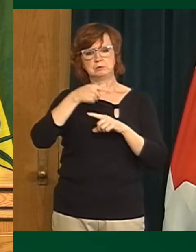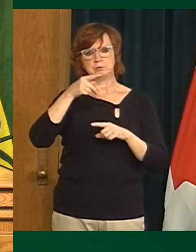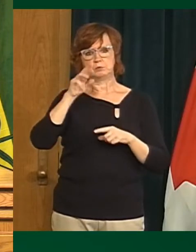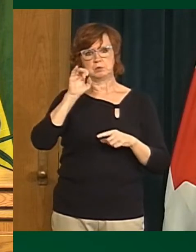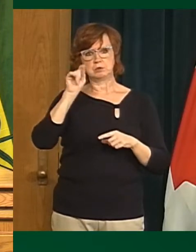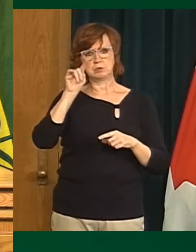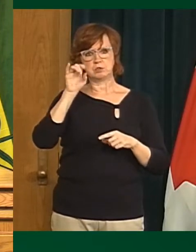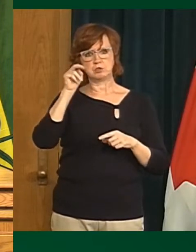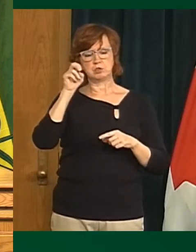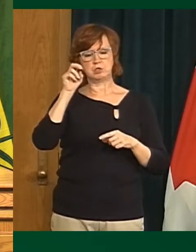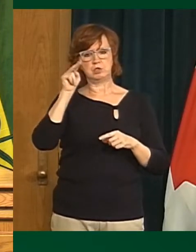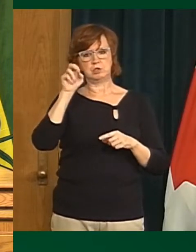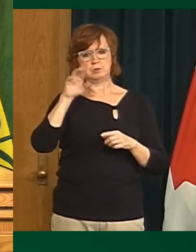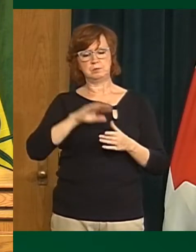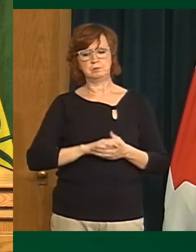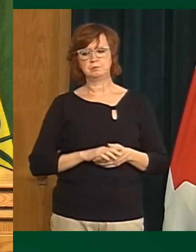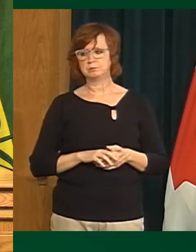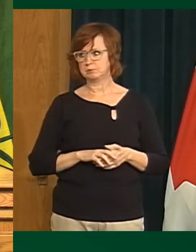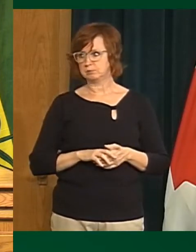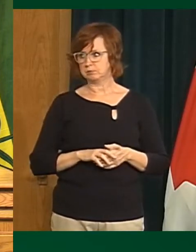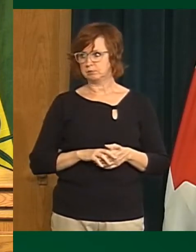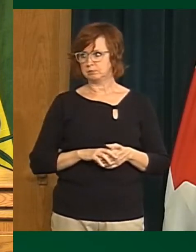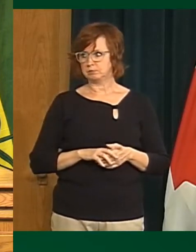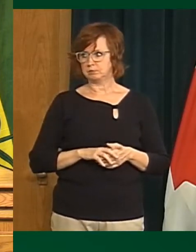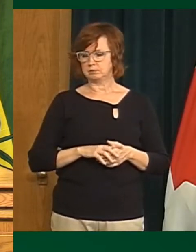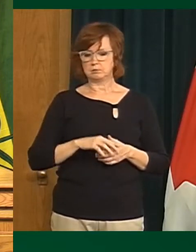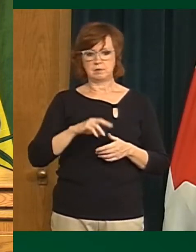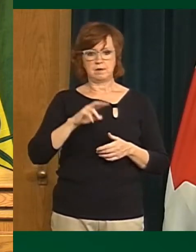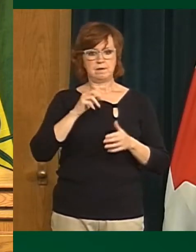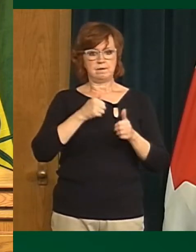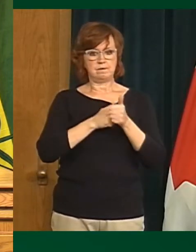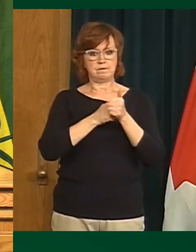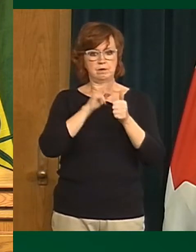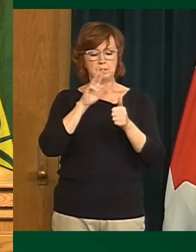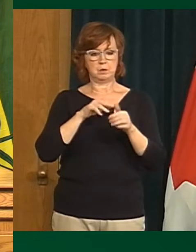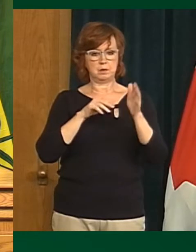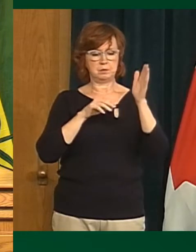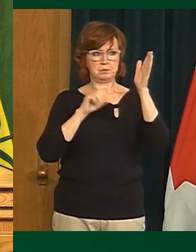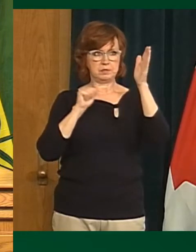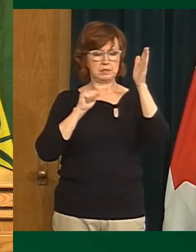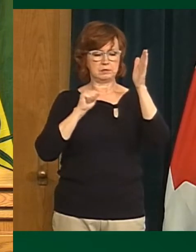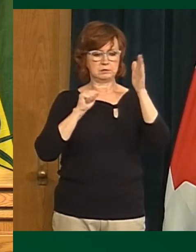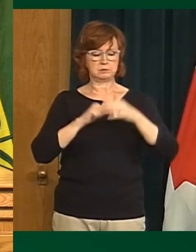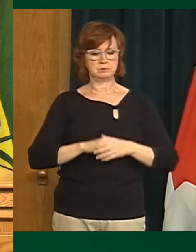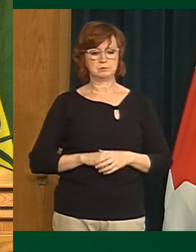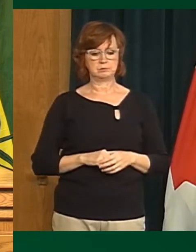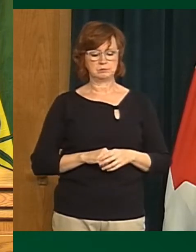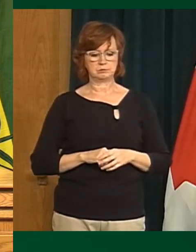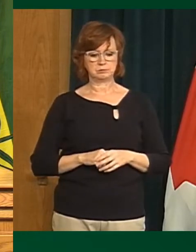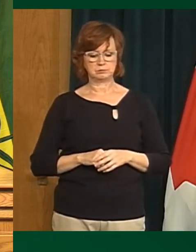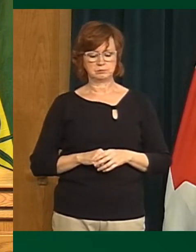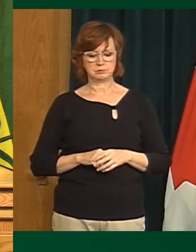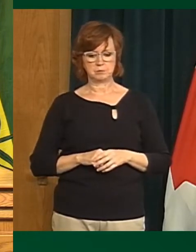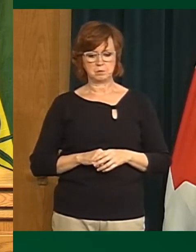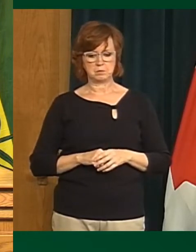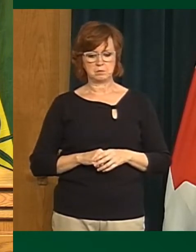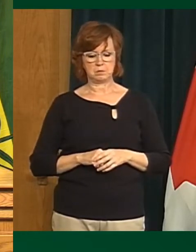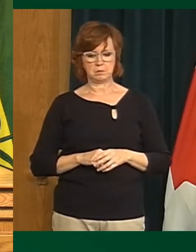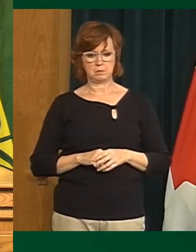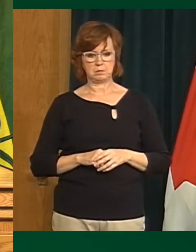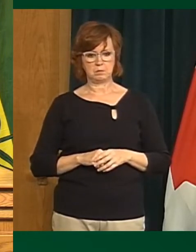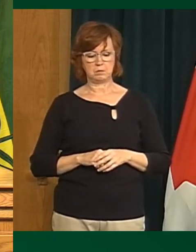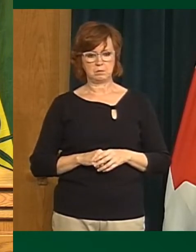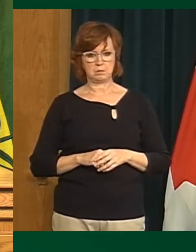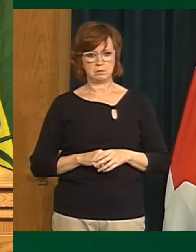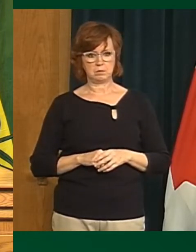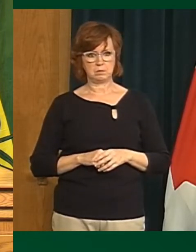testing. Do you have a follow-up question, Adriana? Yes, I guess this is kind of linked to the